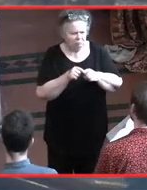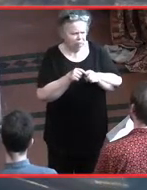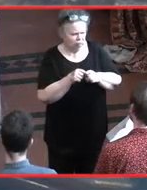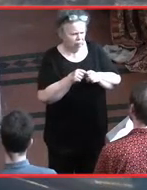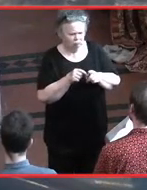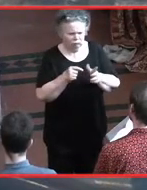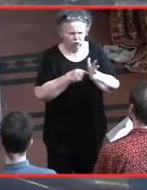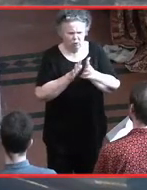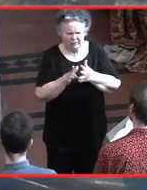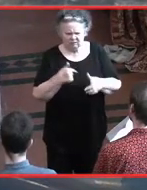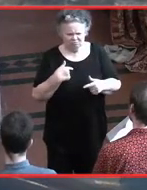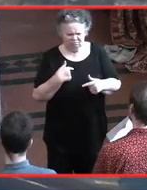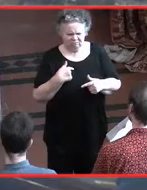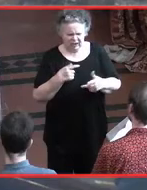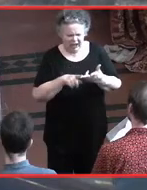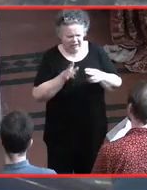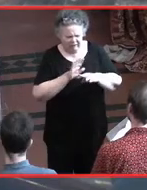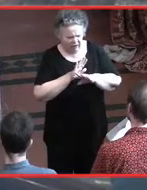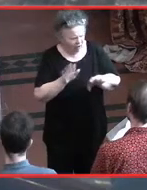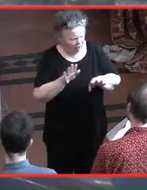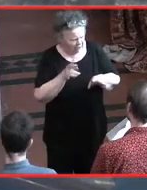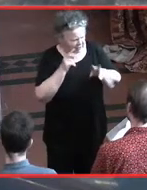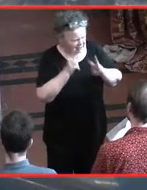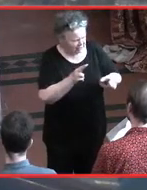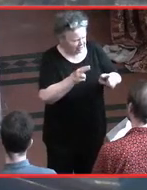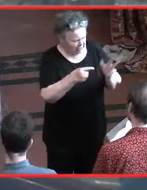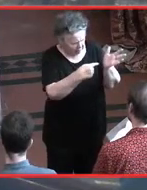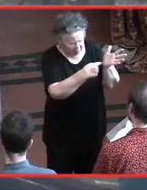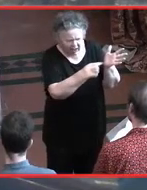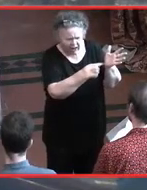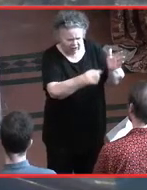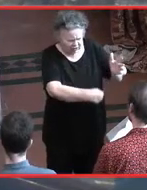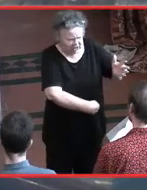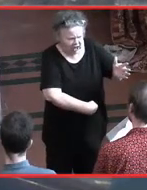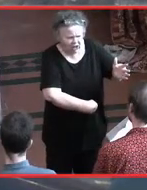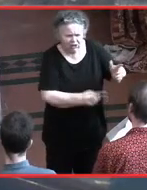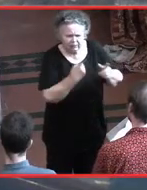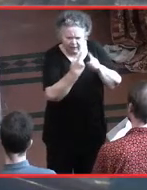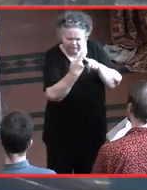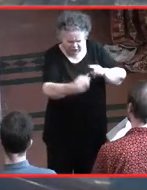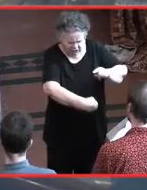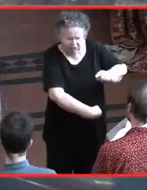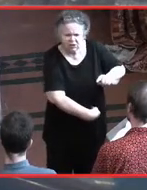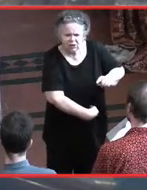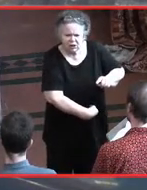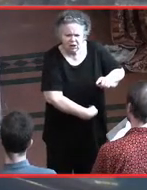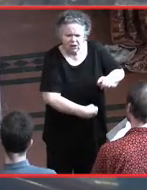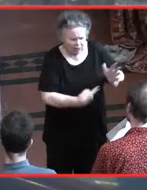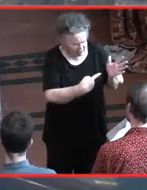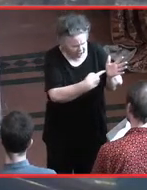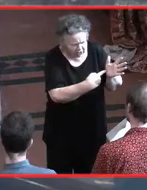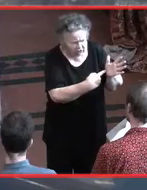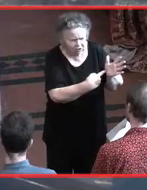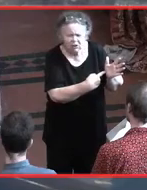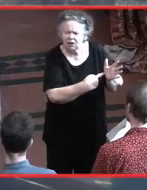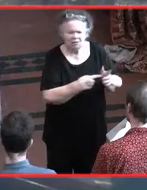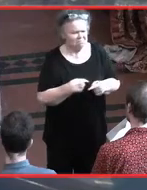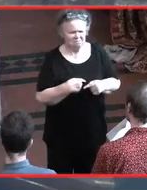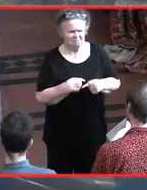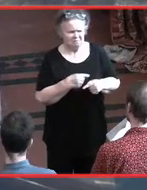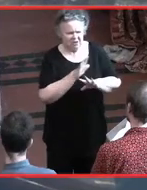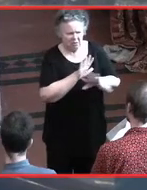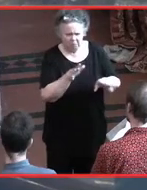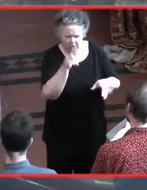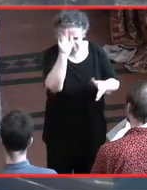them, "Unless I see the mark of the nails in his hands and put my finger in the mark of the nails and my hand in his